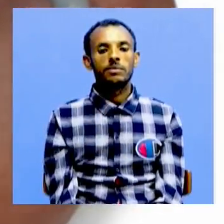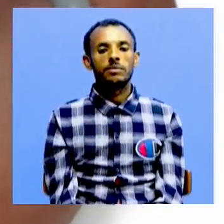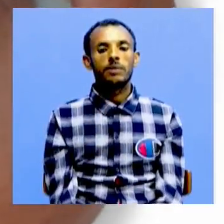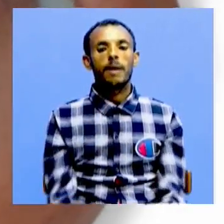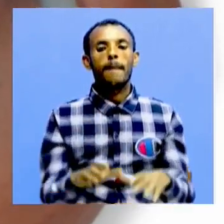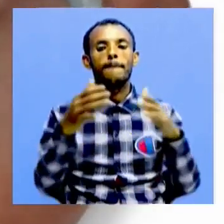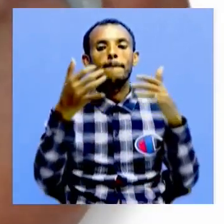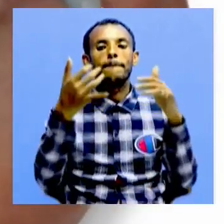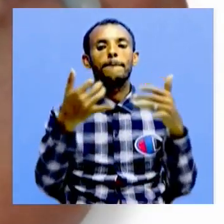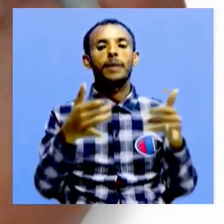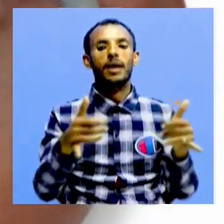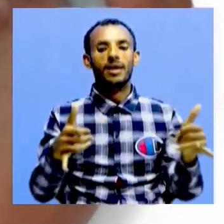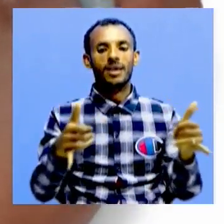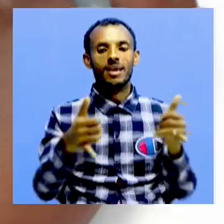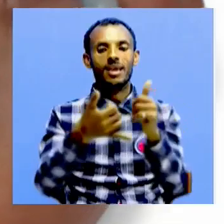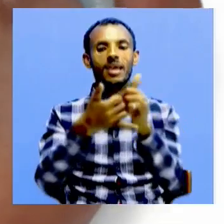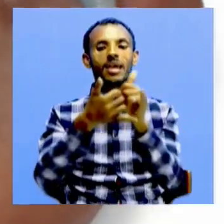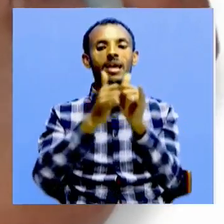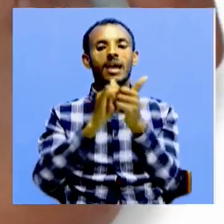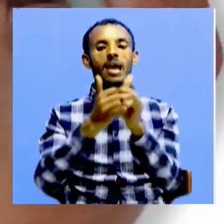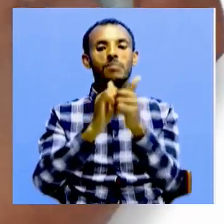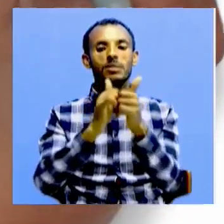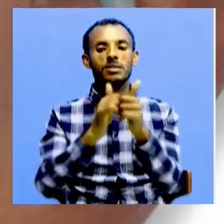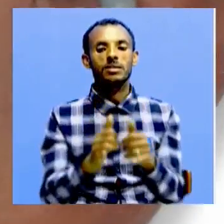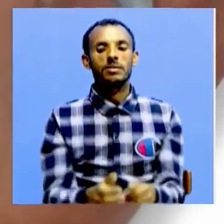playing games,